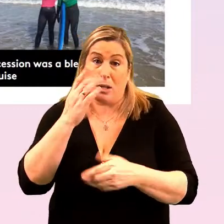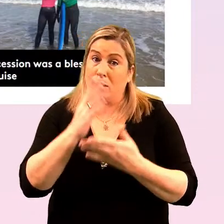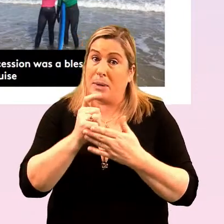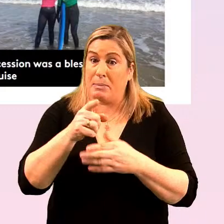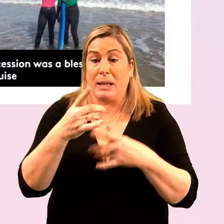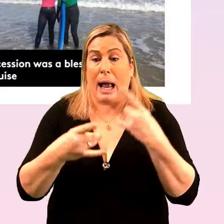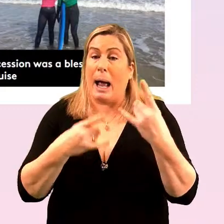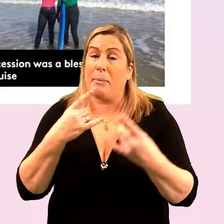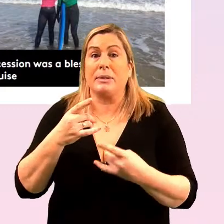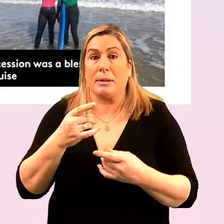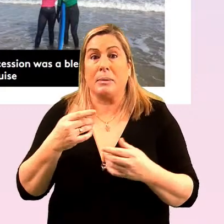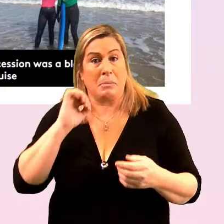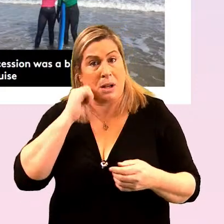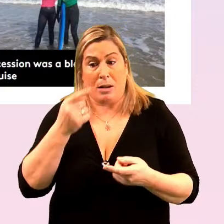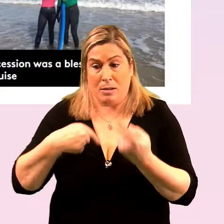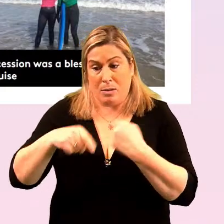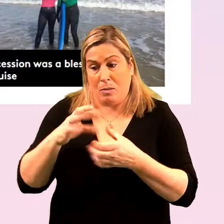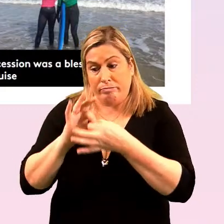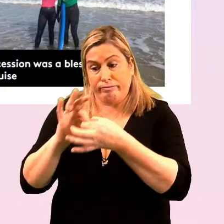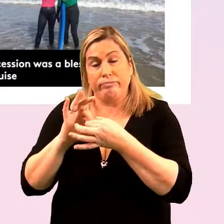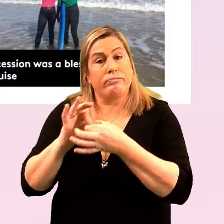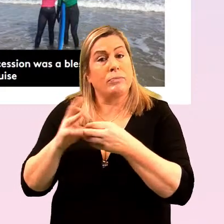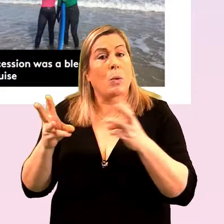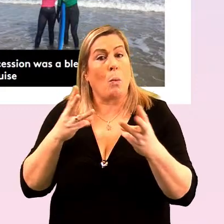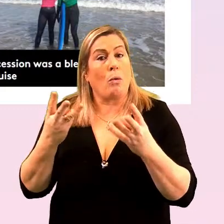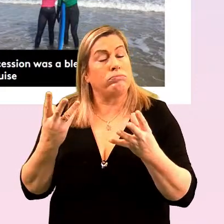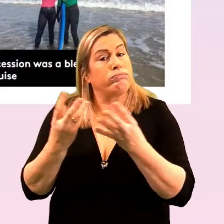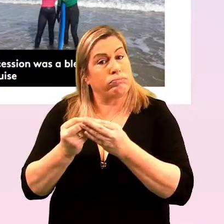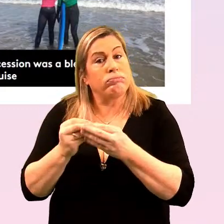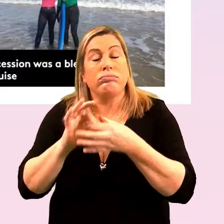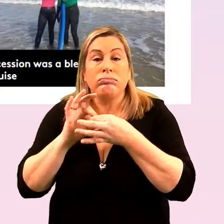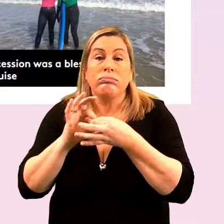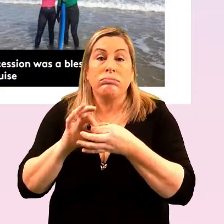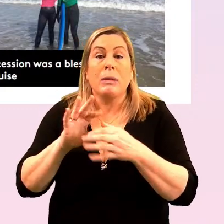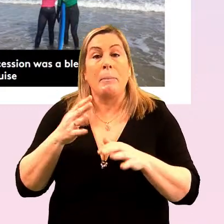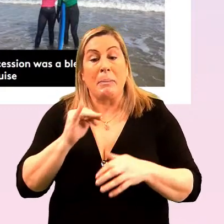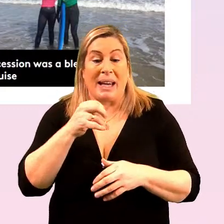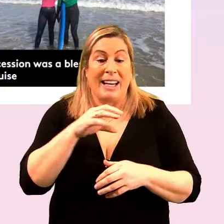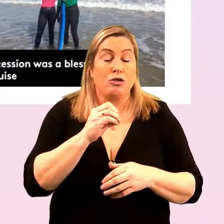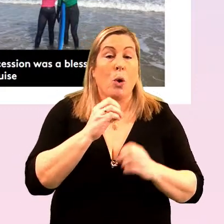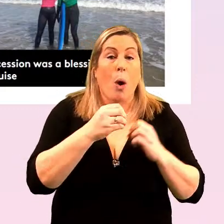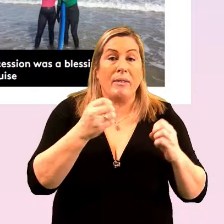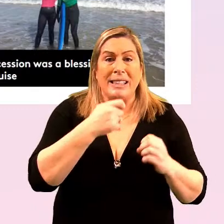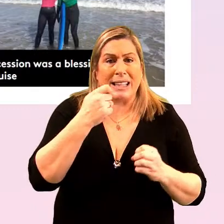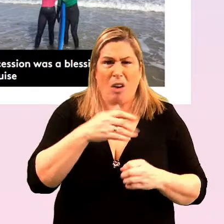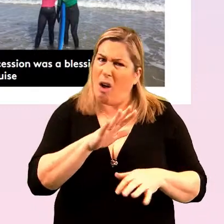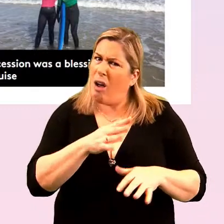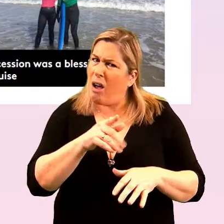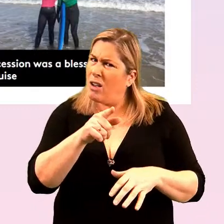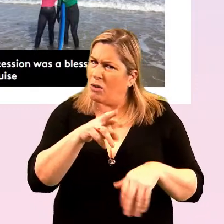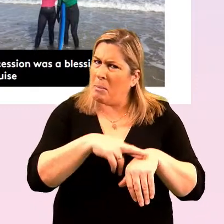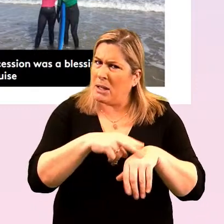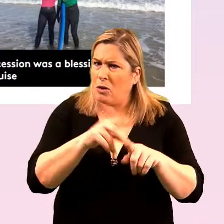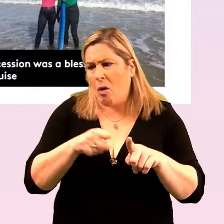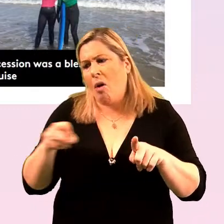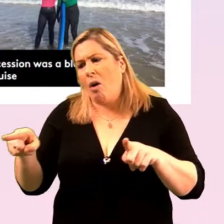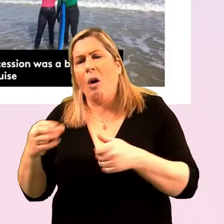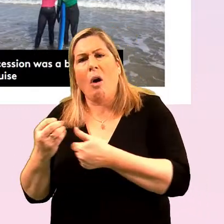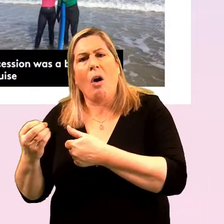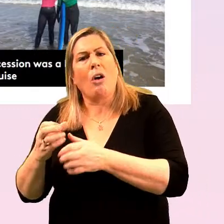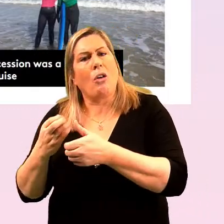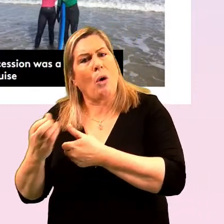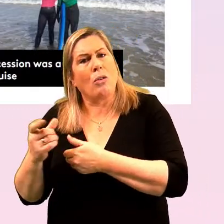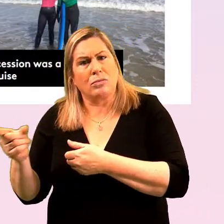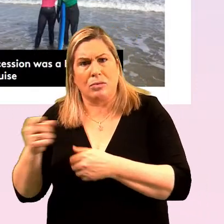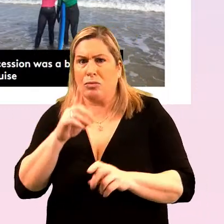they're so closely connected on a local level. And it may be the entry office that says, well, actually, you would qualify for doing this course or that course.